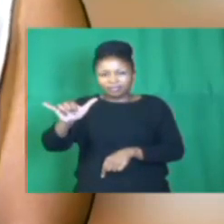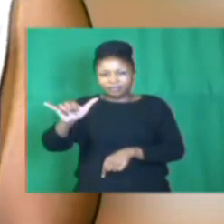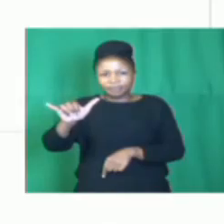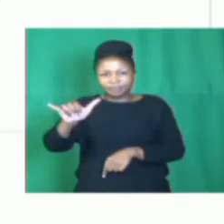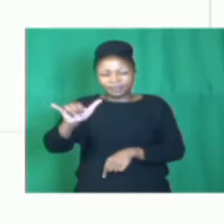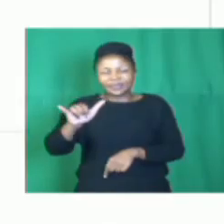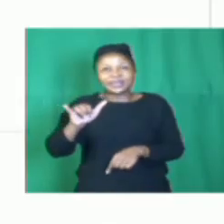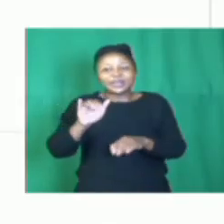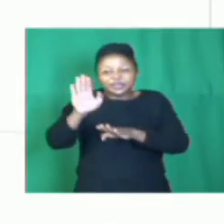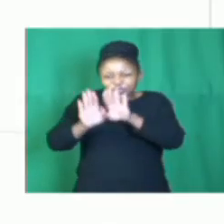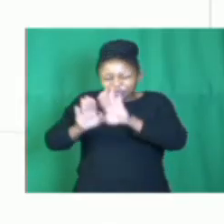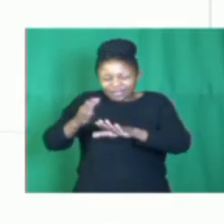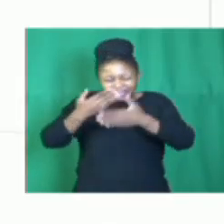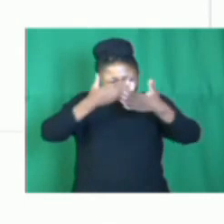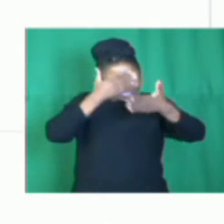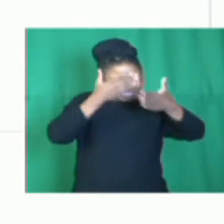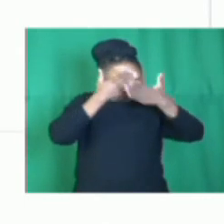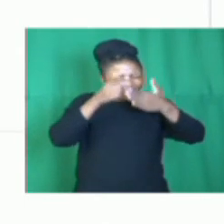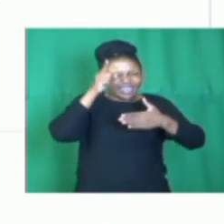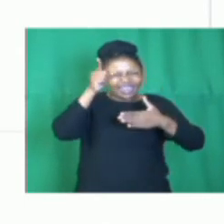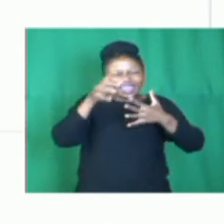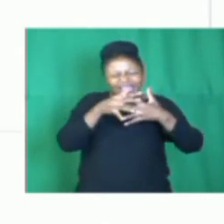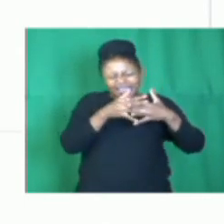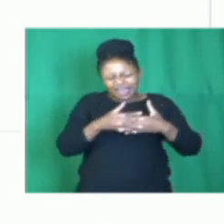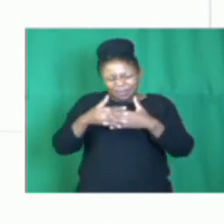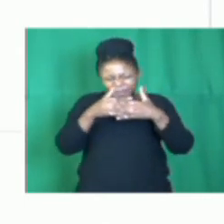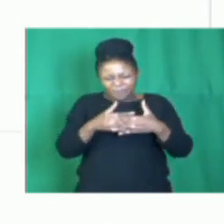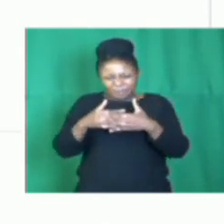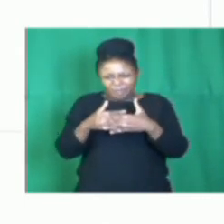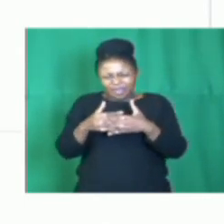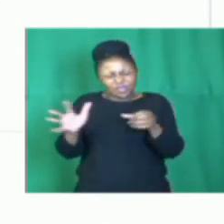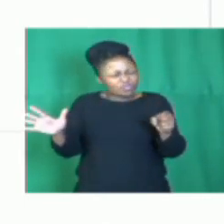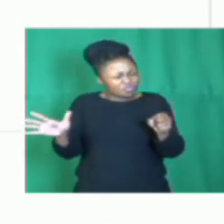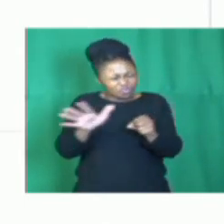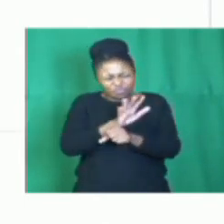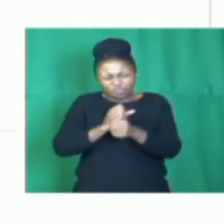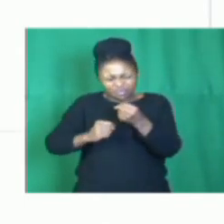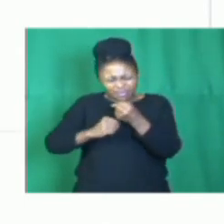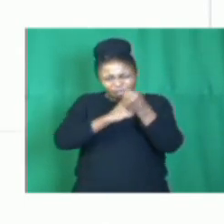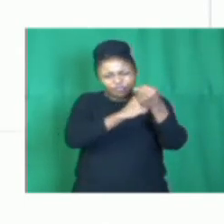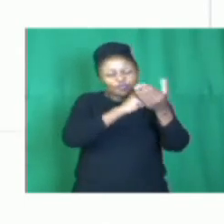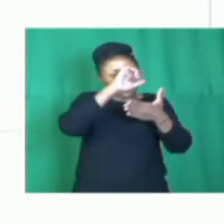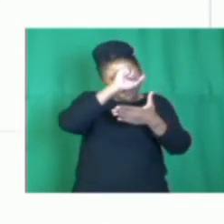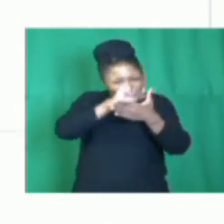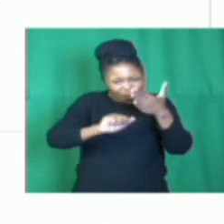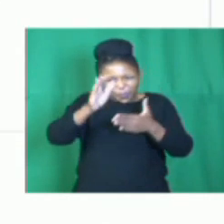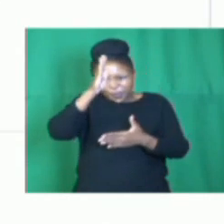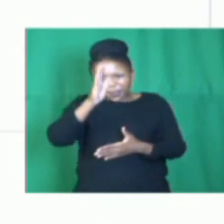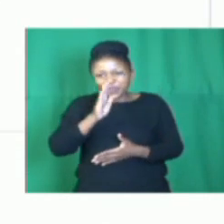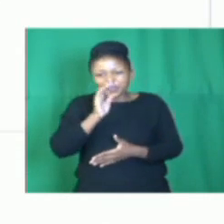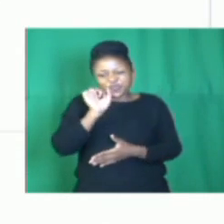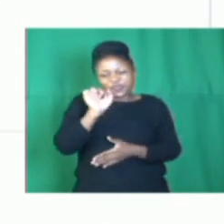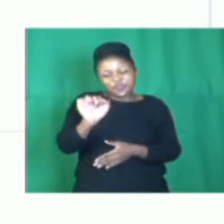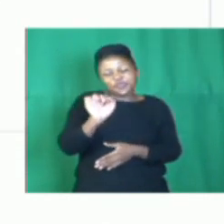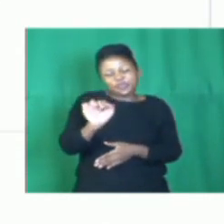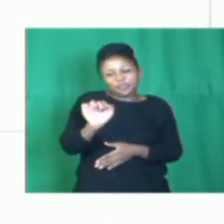in America have all the support they need from their parents. So now what I want you to